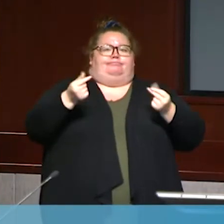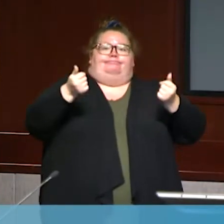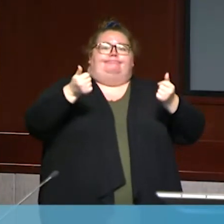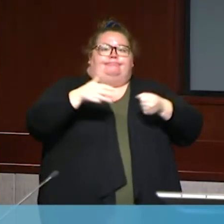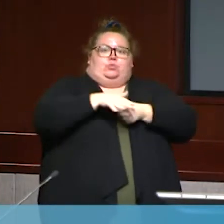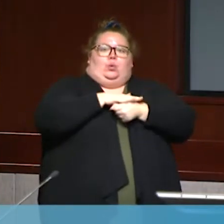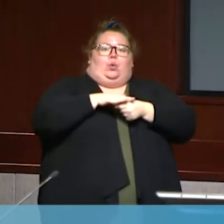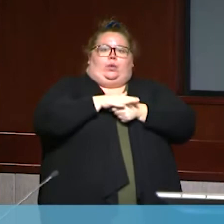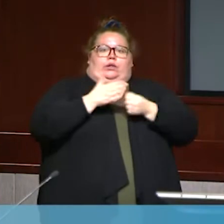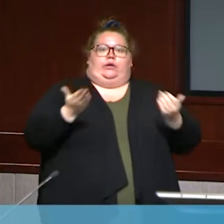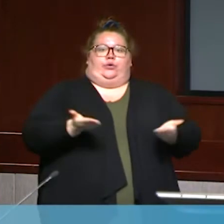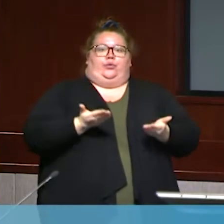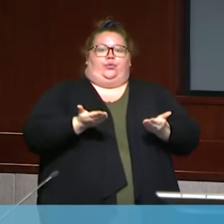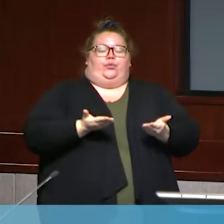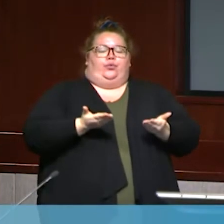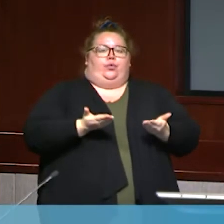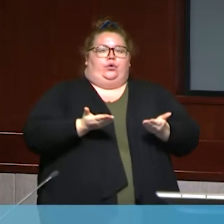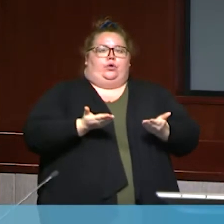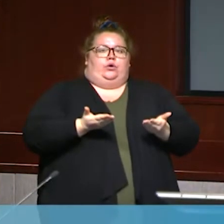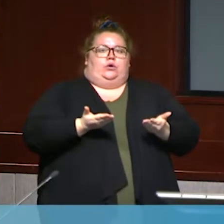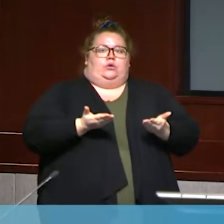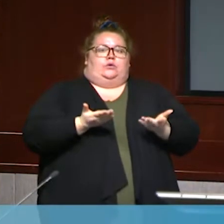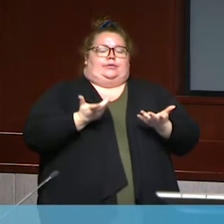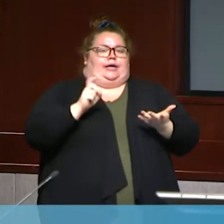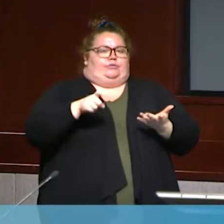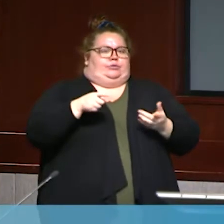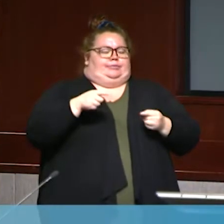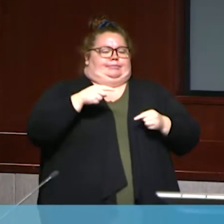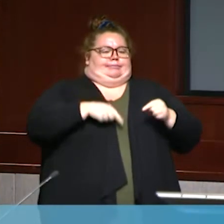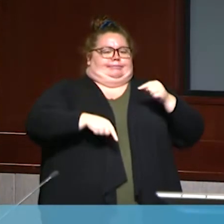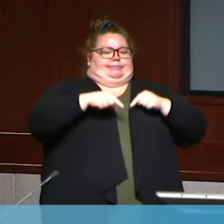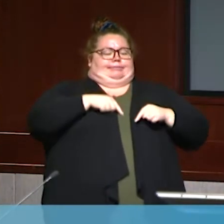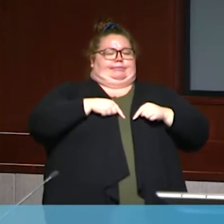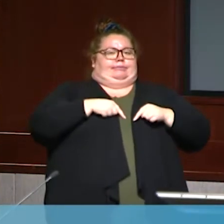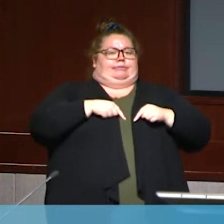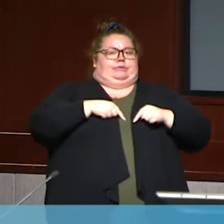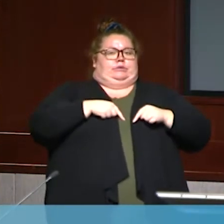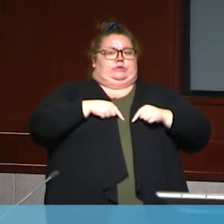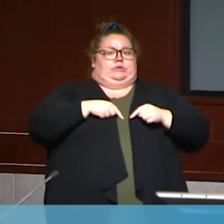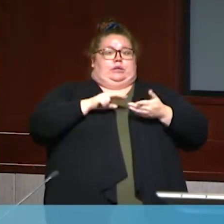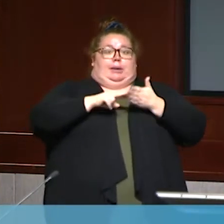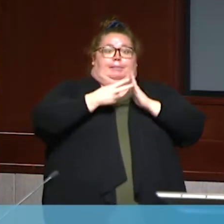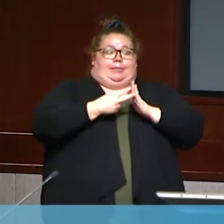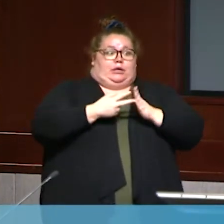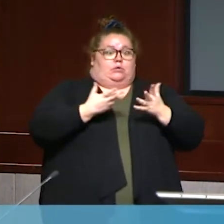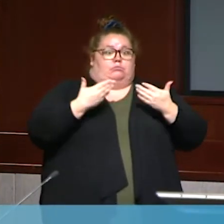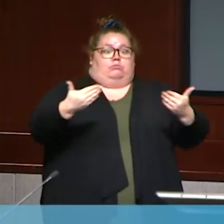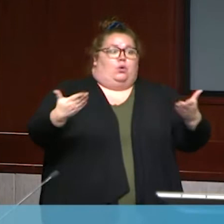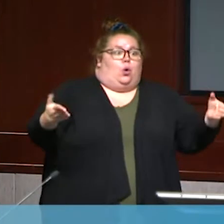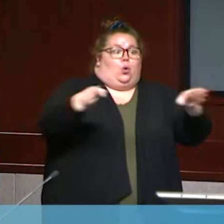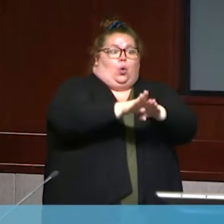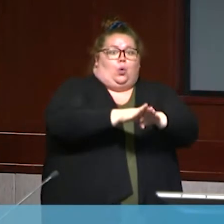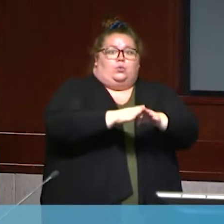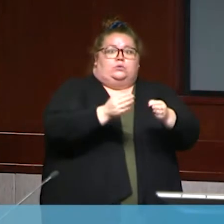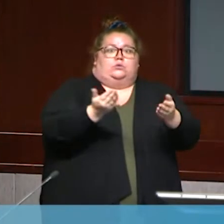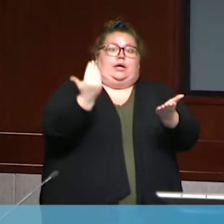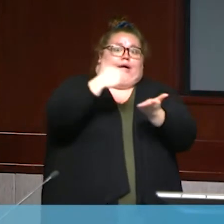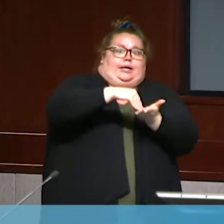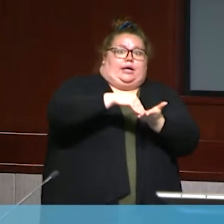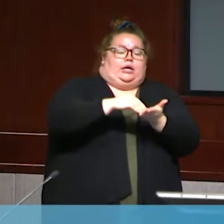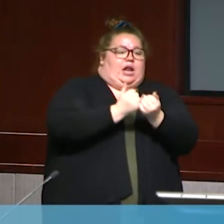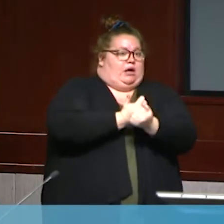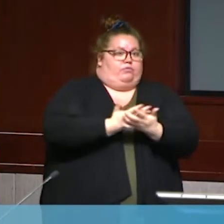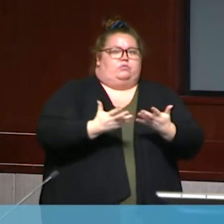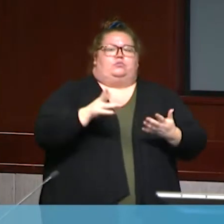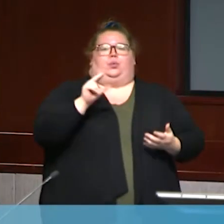way to pull back. That doesn't mean we close everything down necessarily, but it's we've